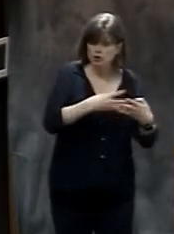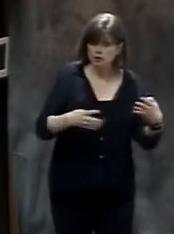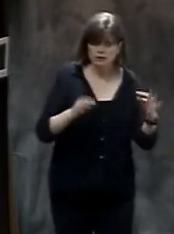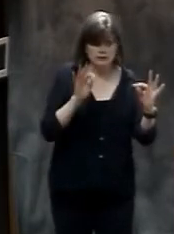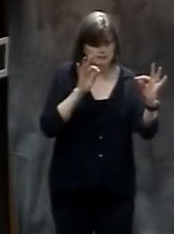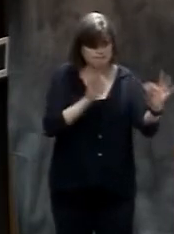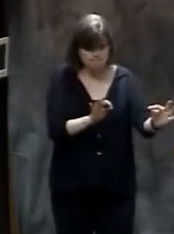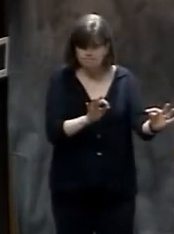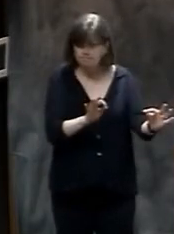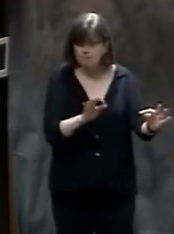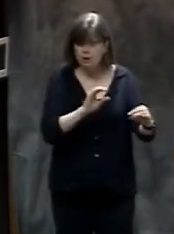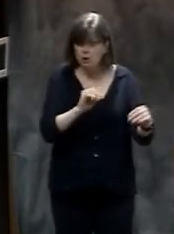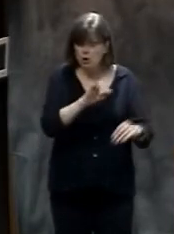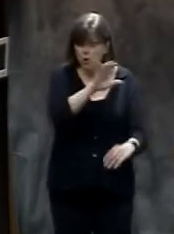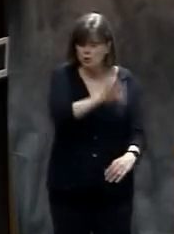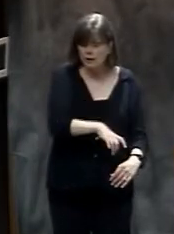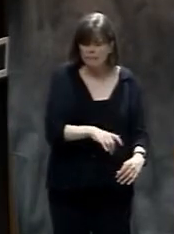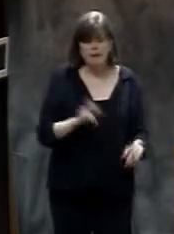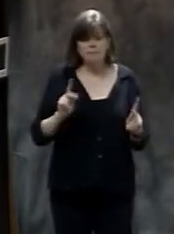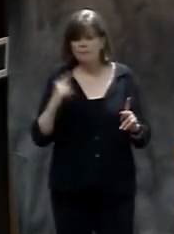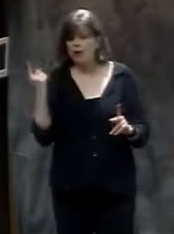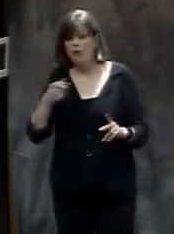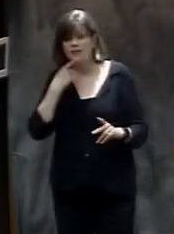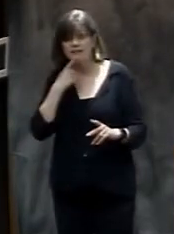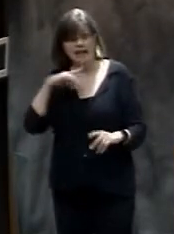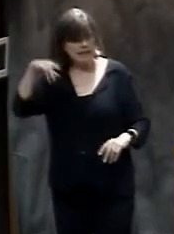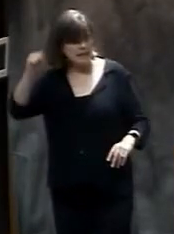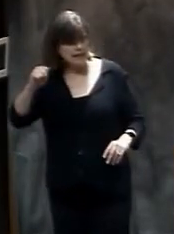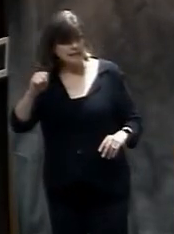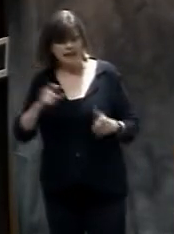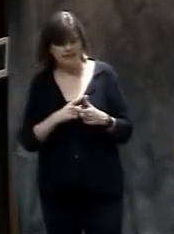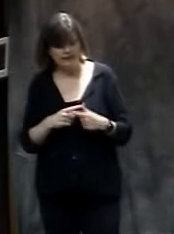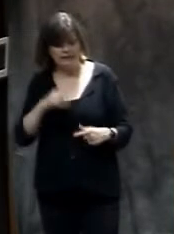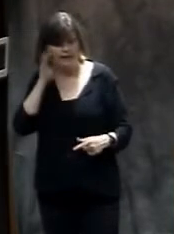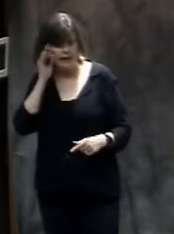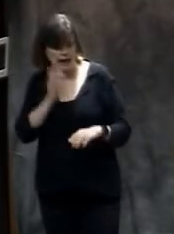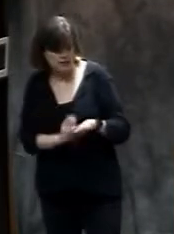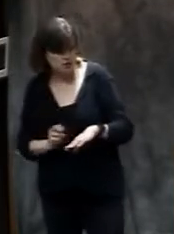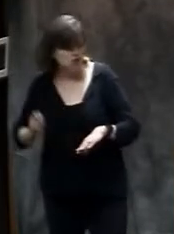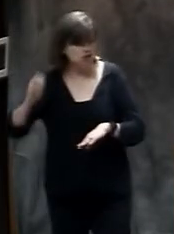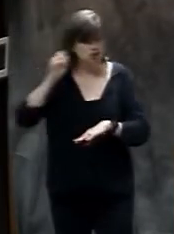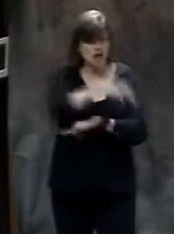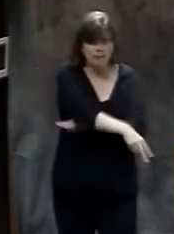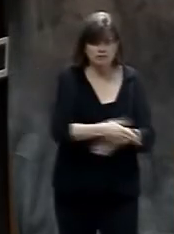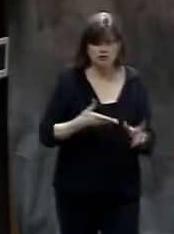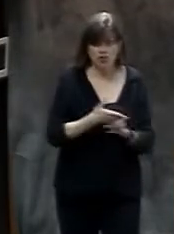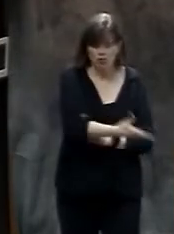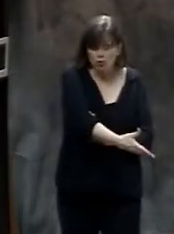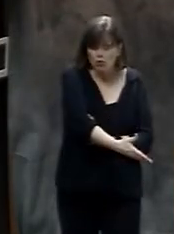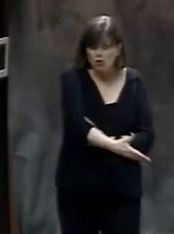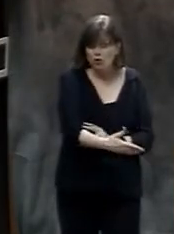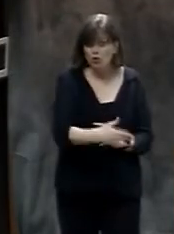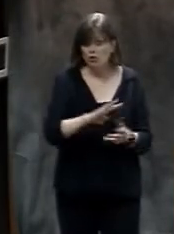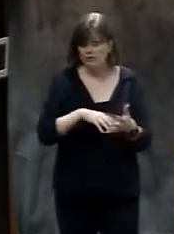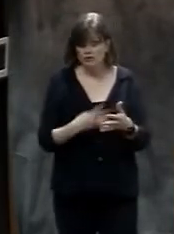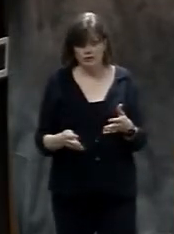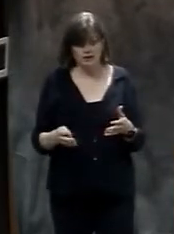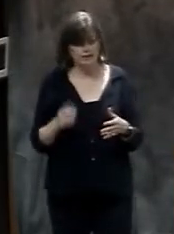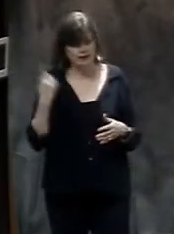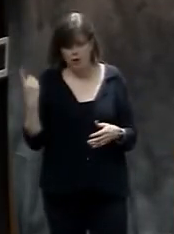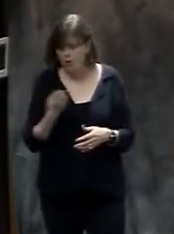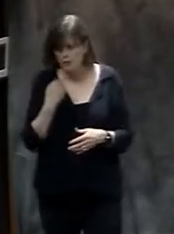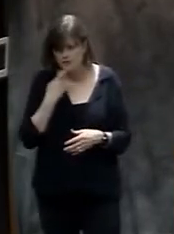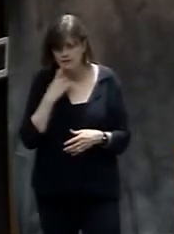always say yes, as the cat jumps through the door screen. Yes, no matter what you ask them, they say yes. Oh yes, everything's fine.